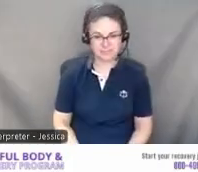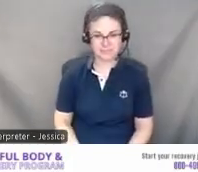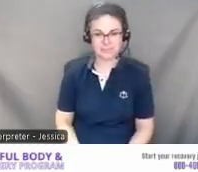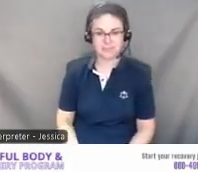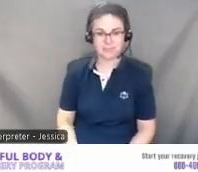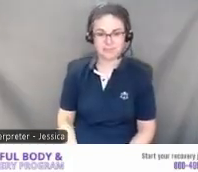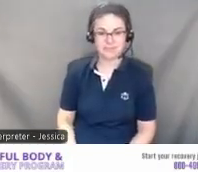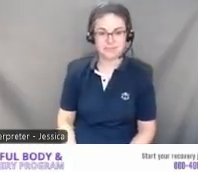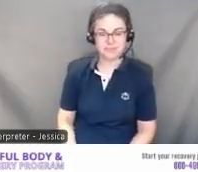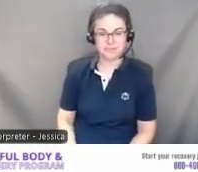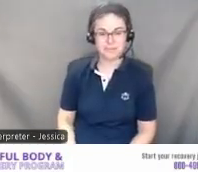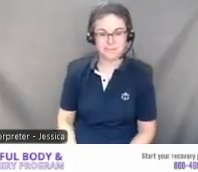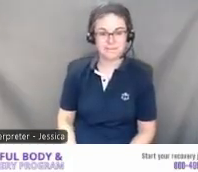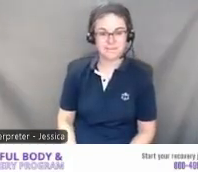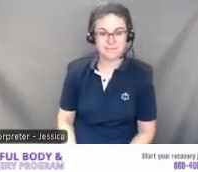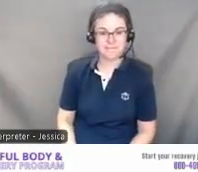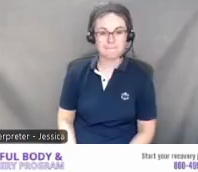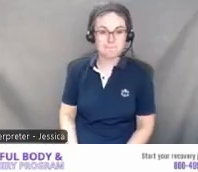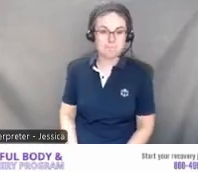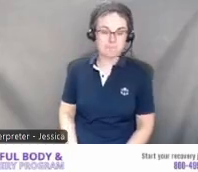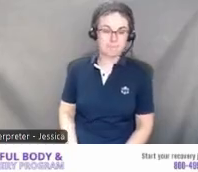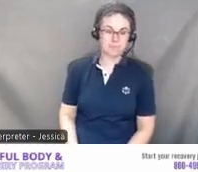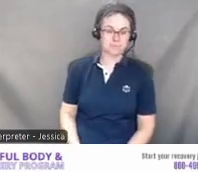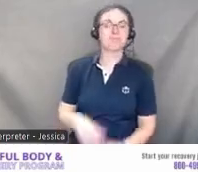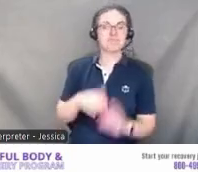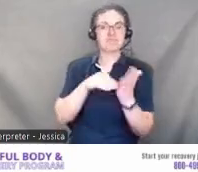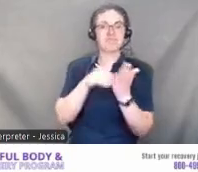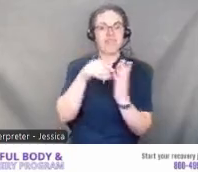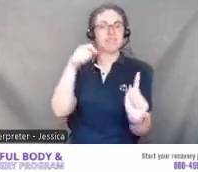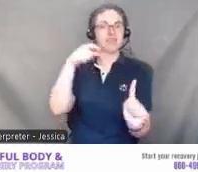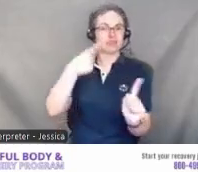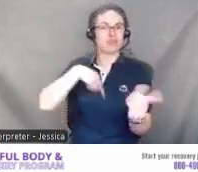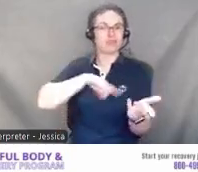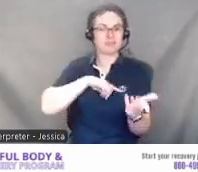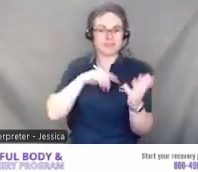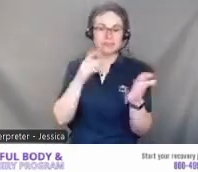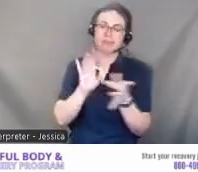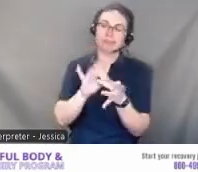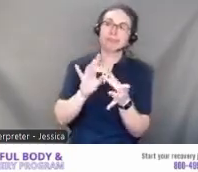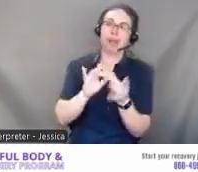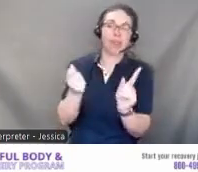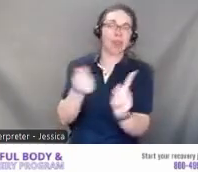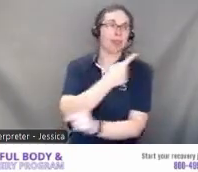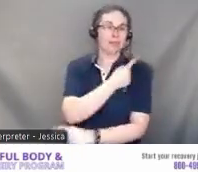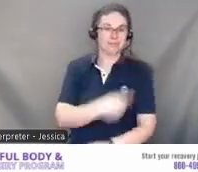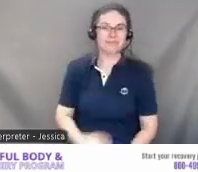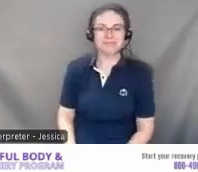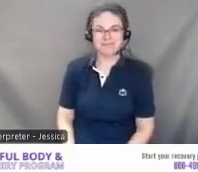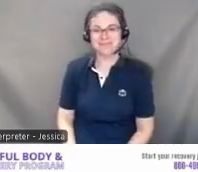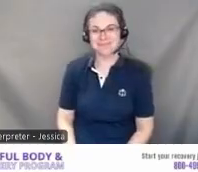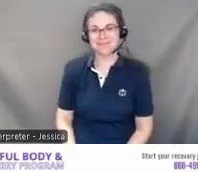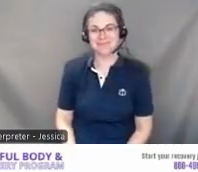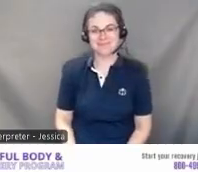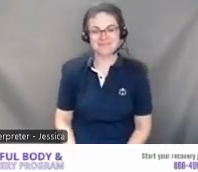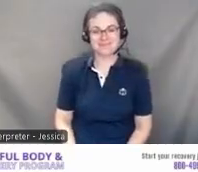Let's put it that way. You know, it often triggers them. So absolutely. You're a live wire, Andrea.